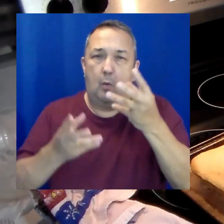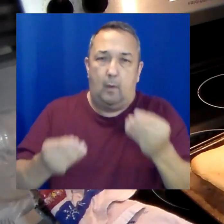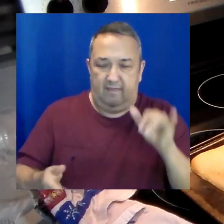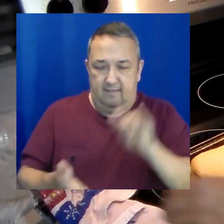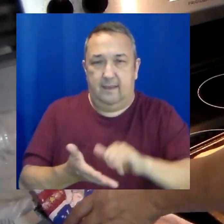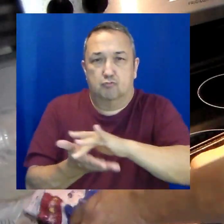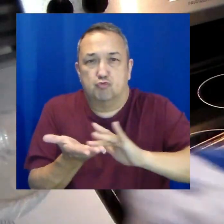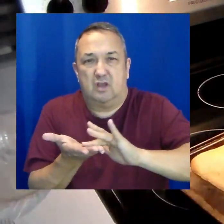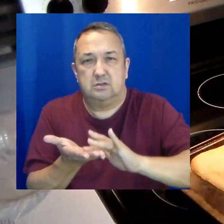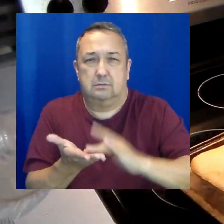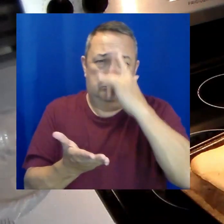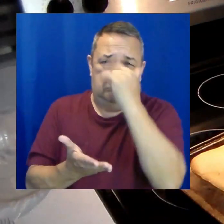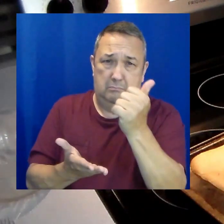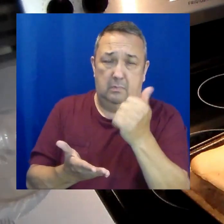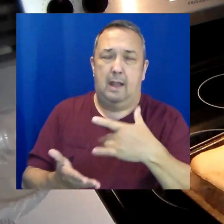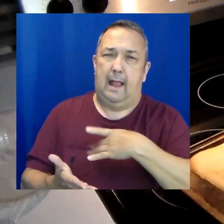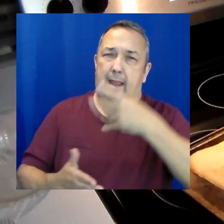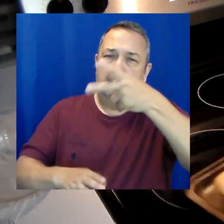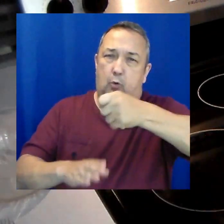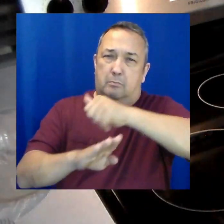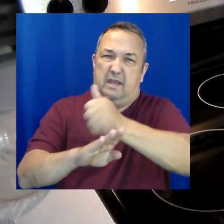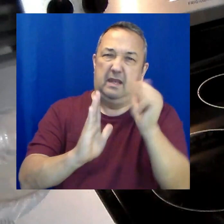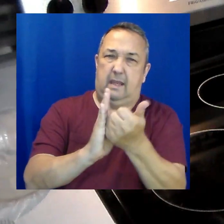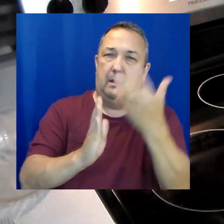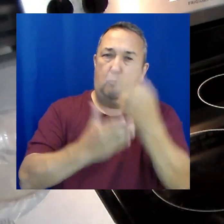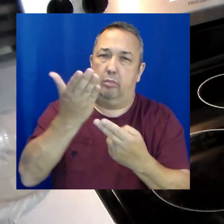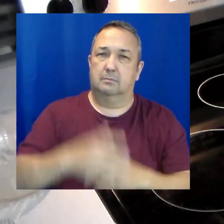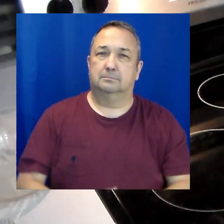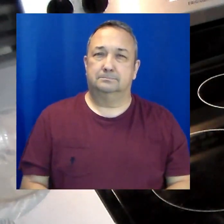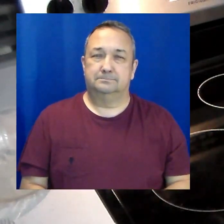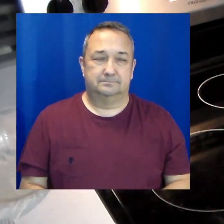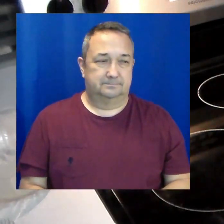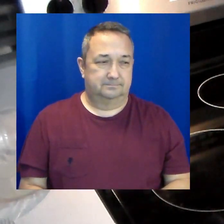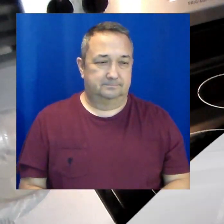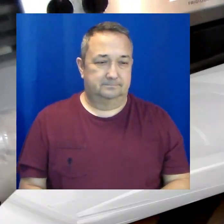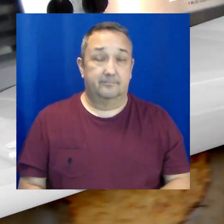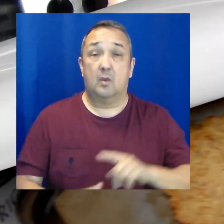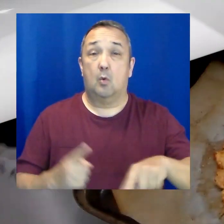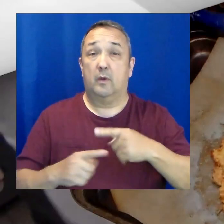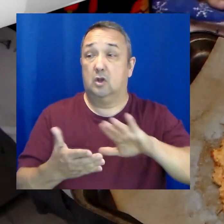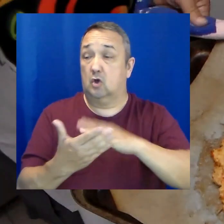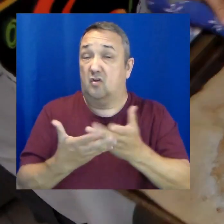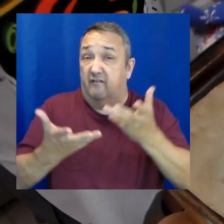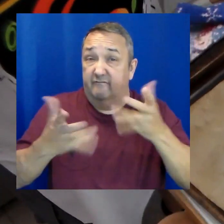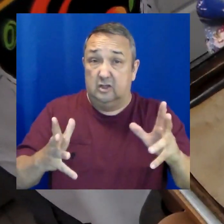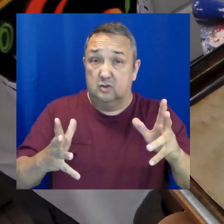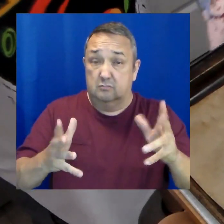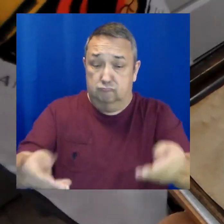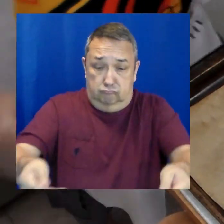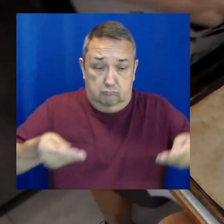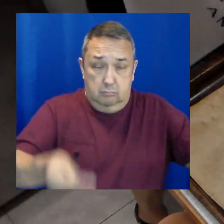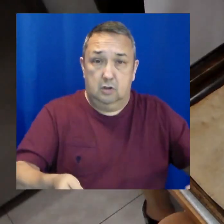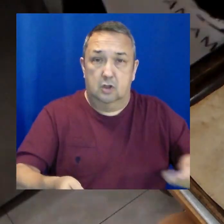wet or oily your crust may be. I like to cook both sides for about 10 minutes apiece. Once your crust is cooked the way you like